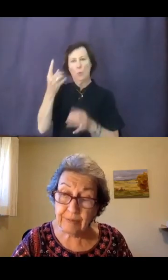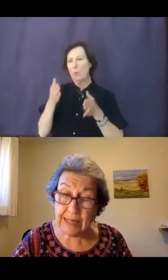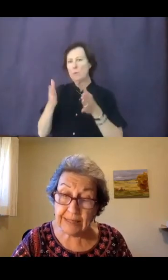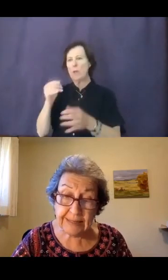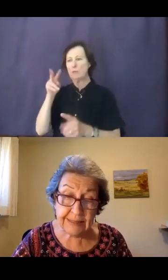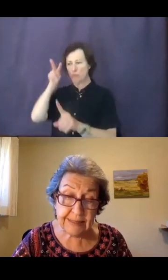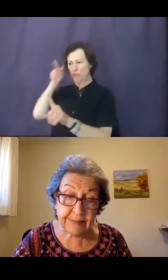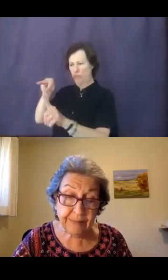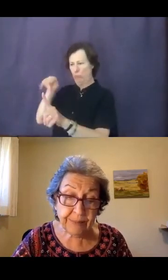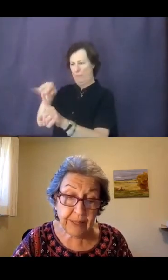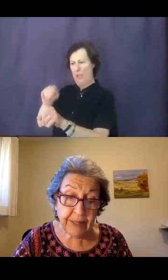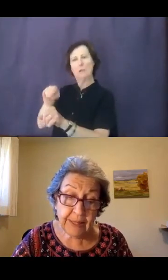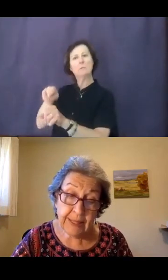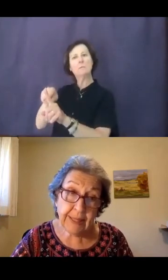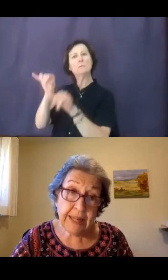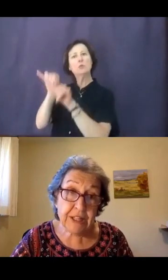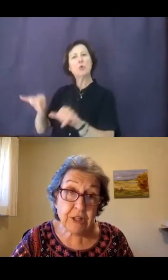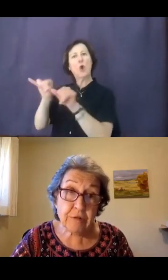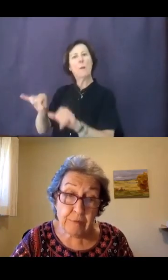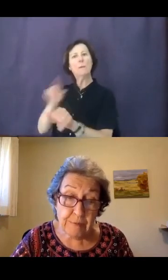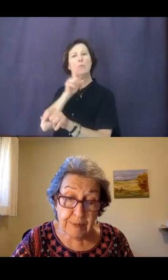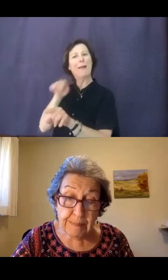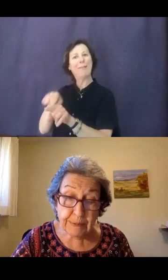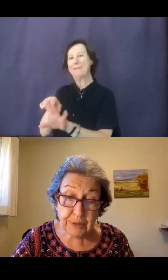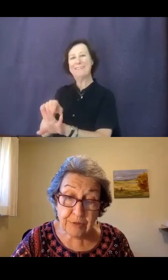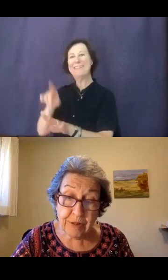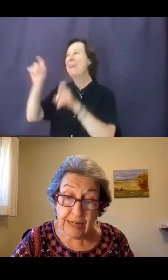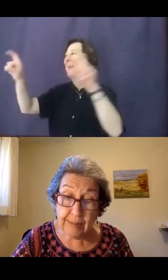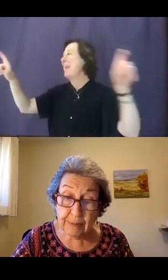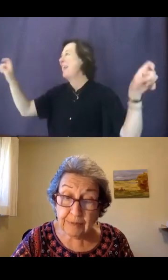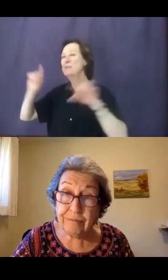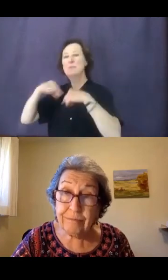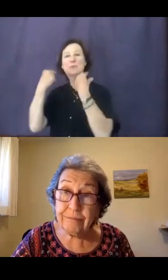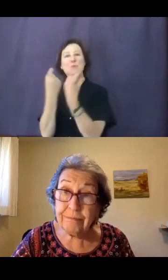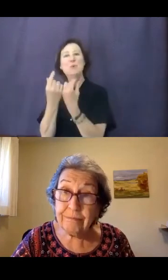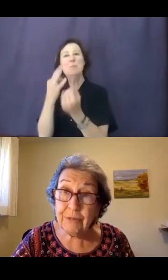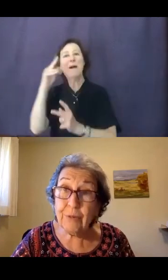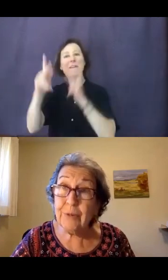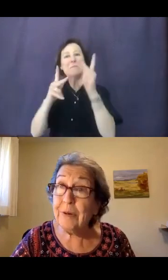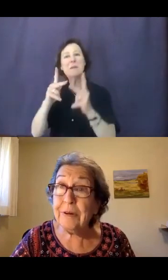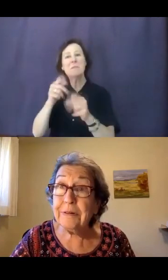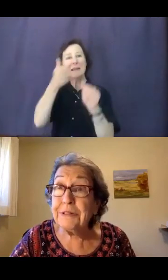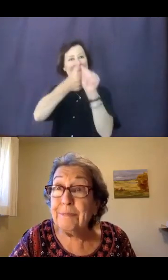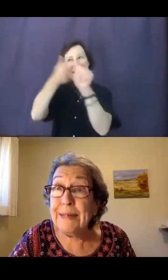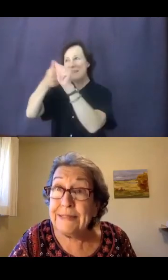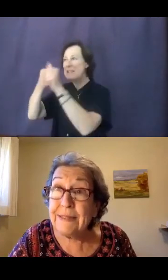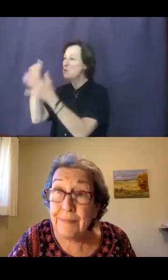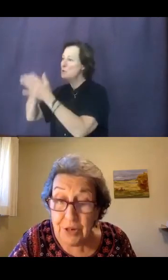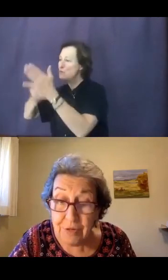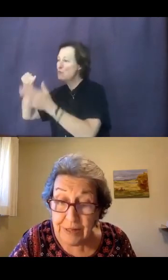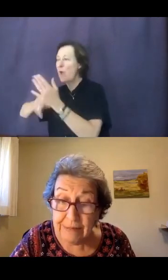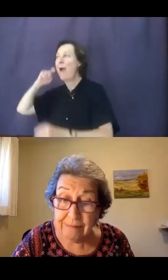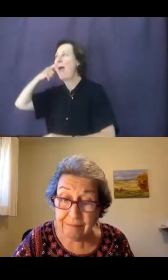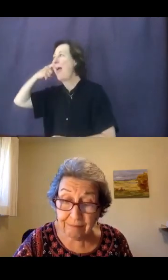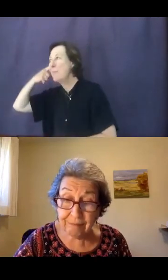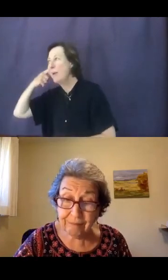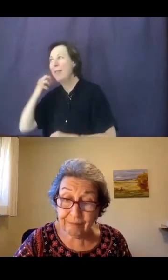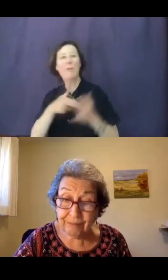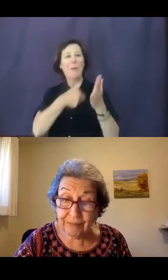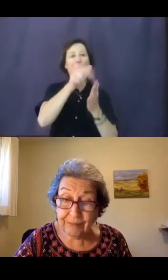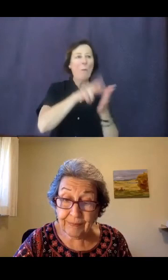common realities. Ask a group of people to draw an apple or to paint something green,